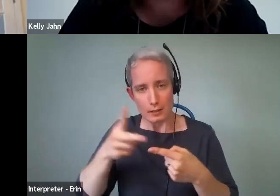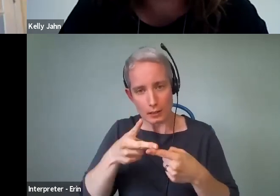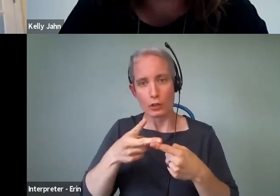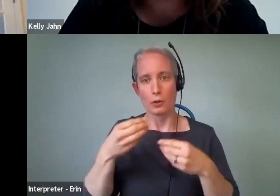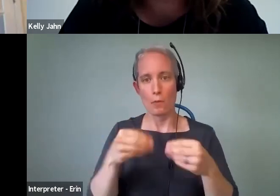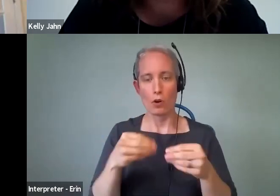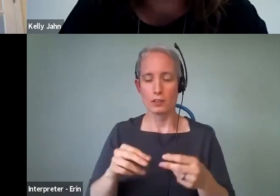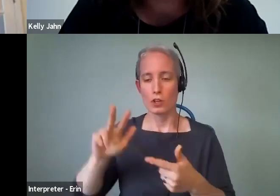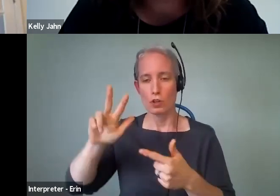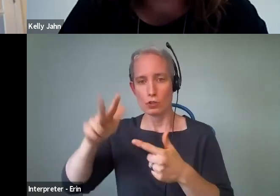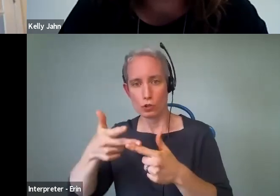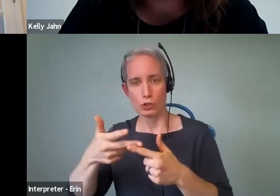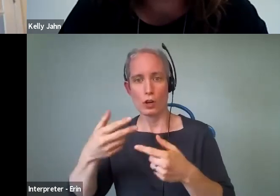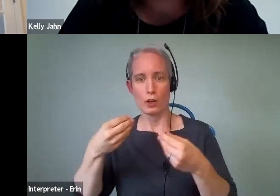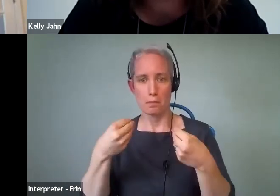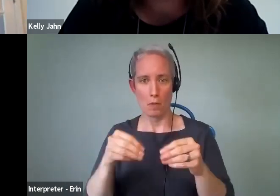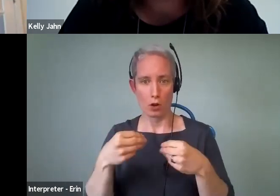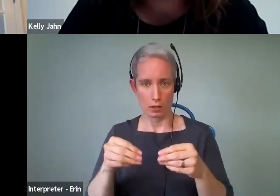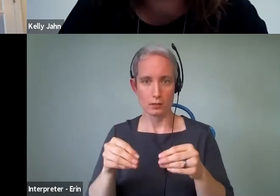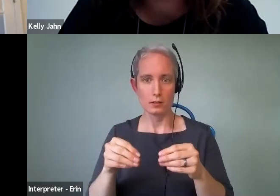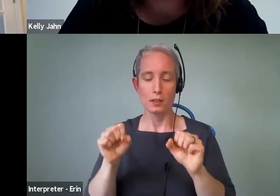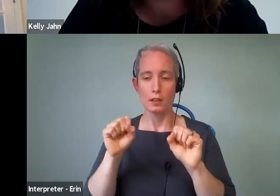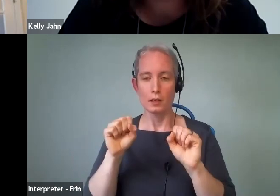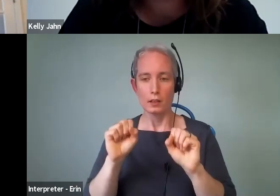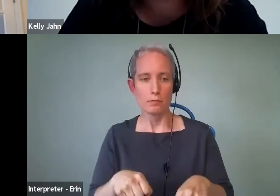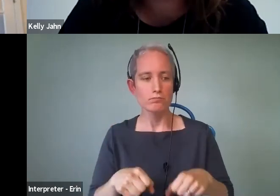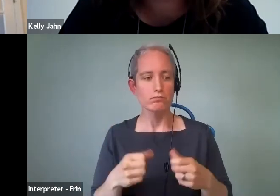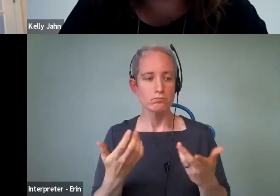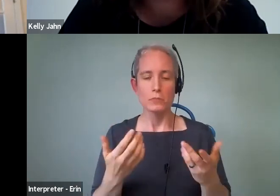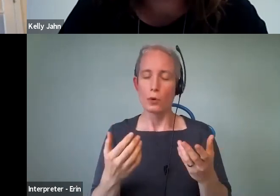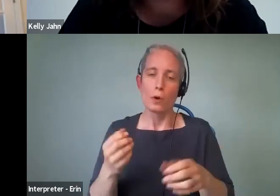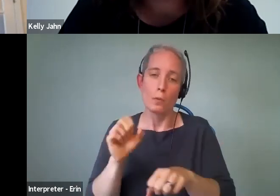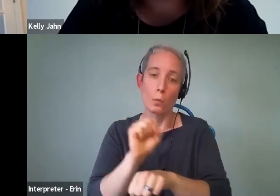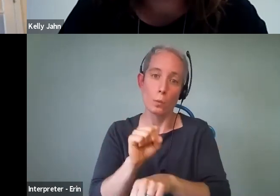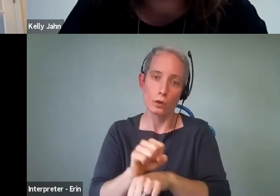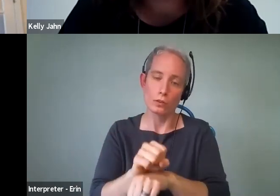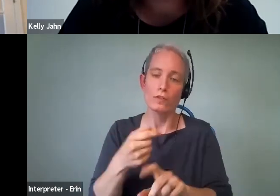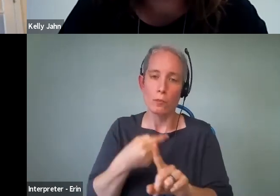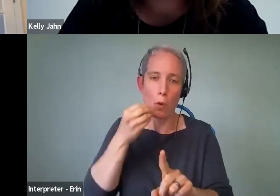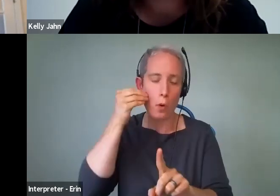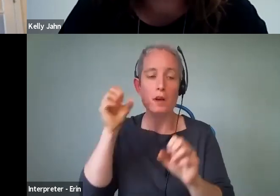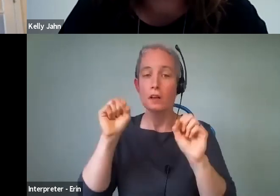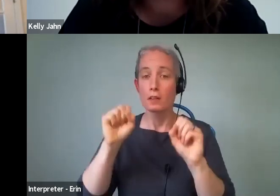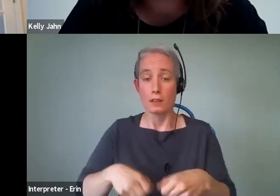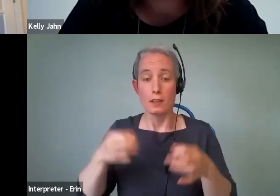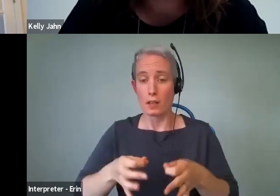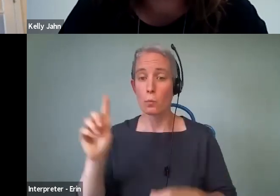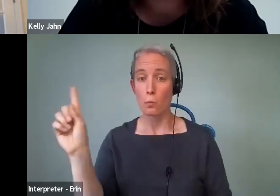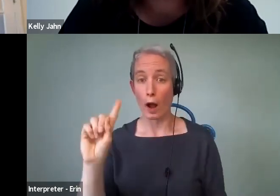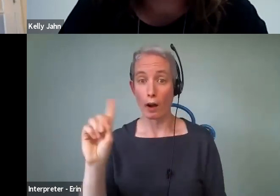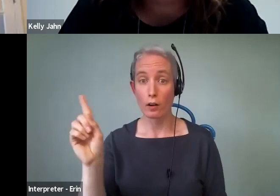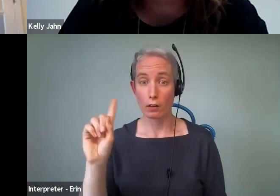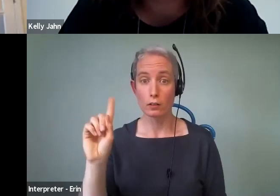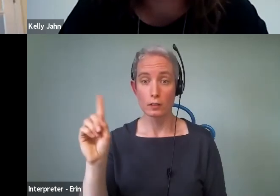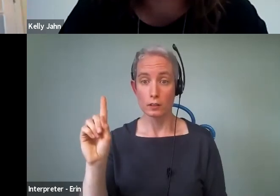are allowing to work remotely could choose where they want to work. And now you've got municipalities and cities that are marketing